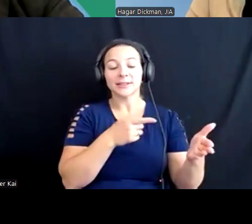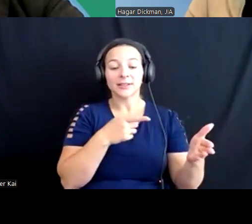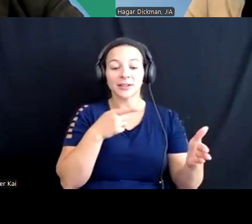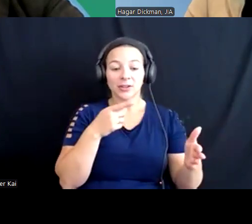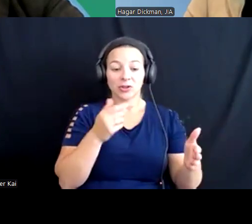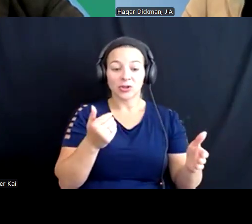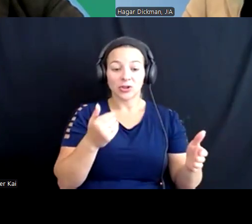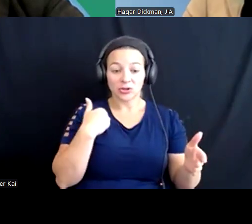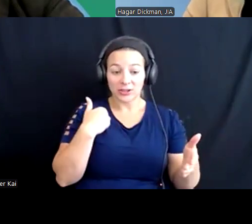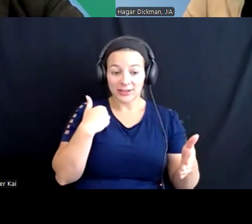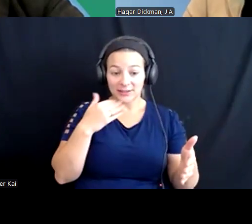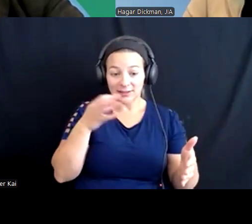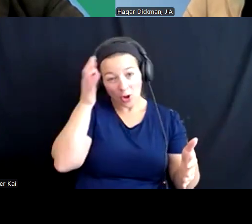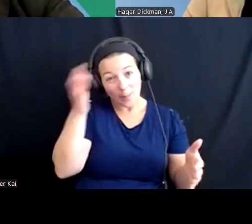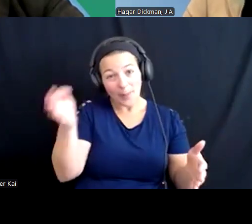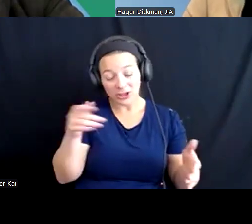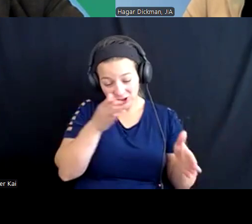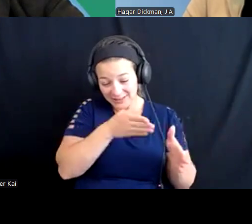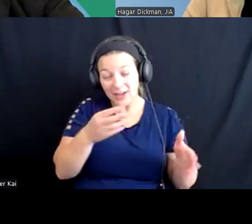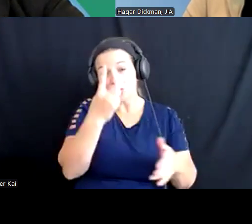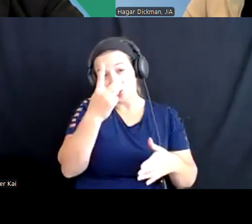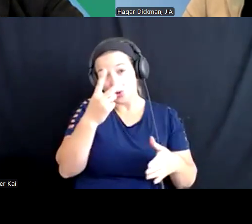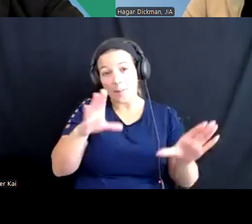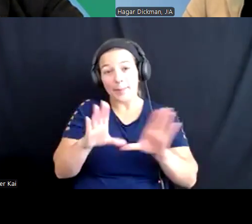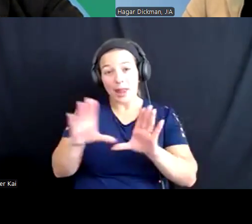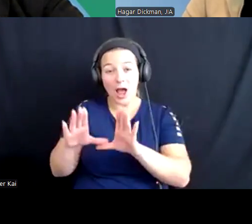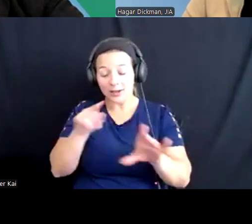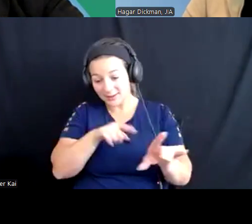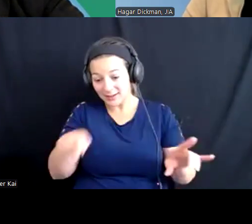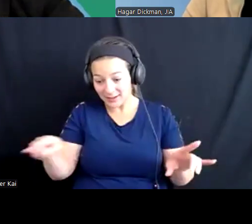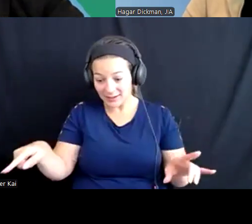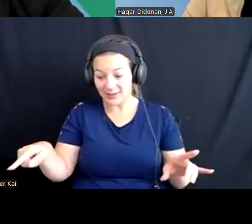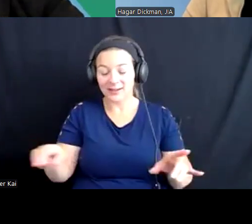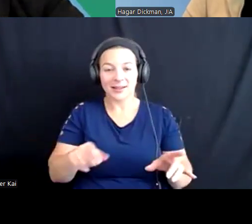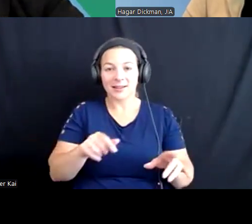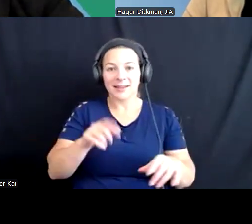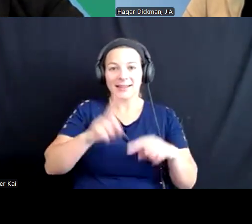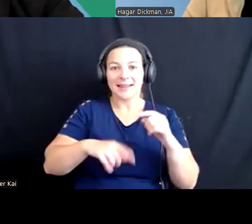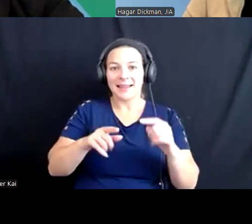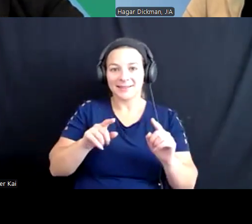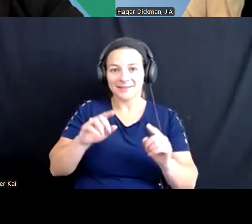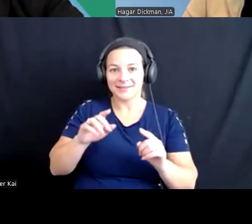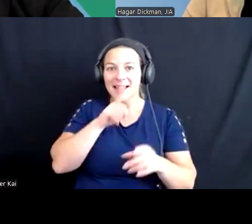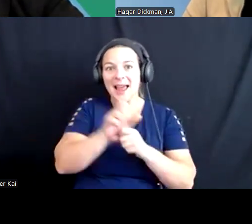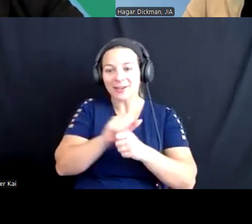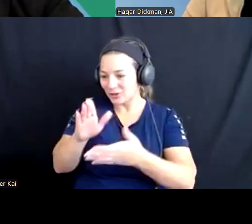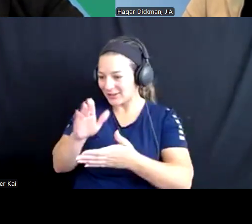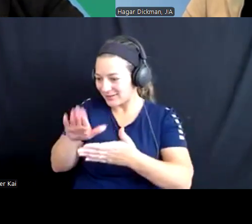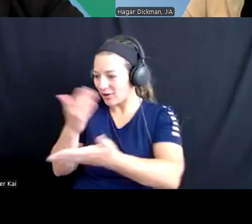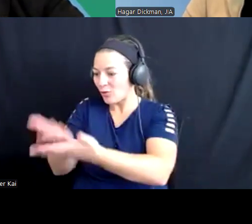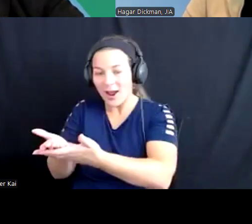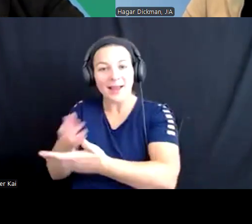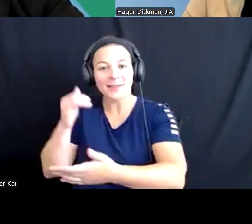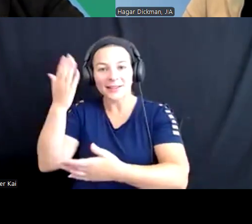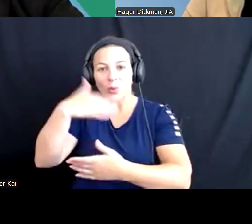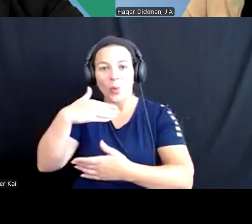2 blocks of not having paratransit door to door and has to walk 2 blocks